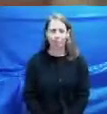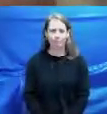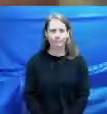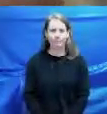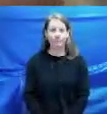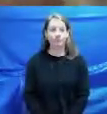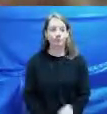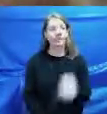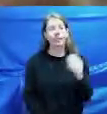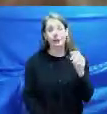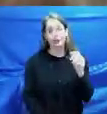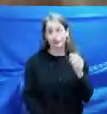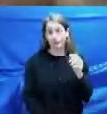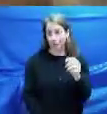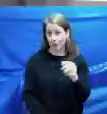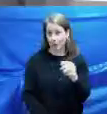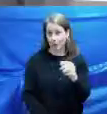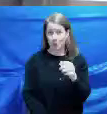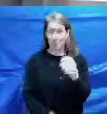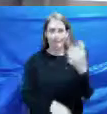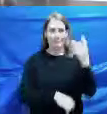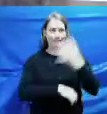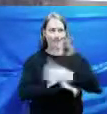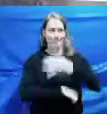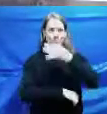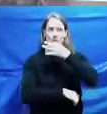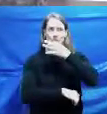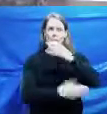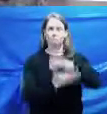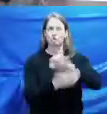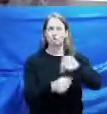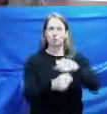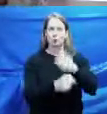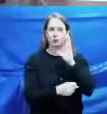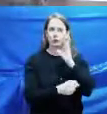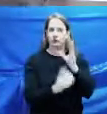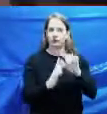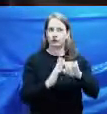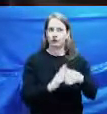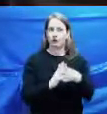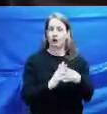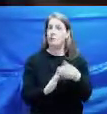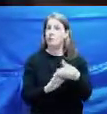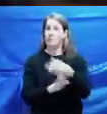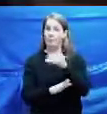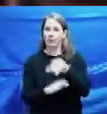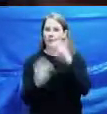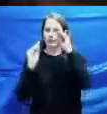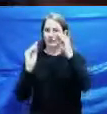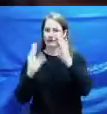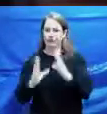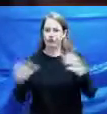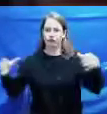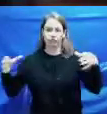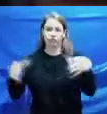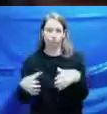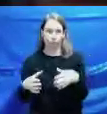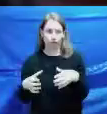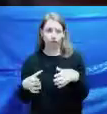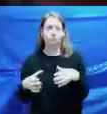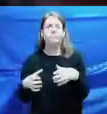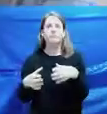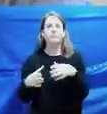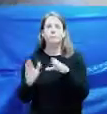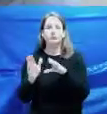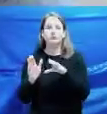So in 8 days, the school year is going to start. And before that, we are getting together for 5 days of professional development led by Sammamish teachers for Sammamish